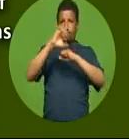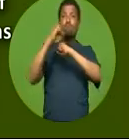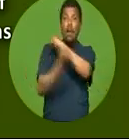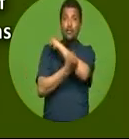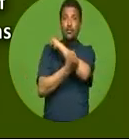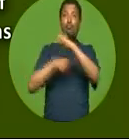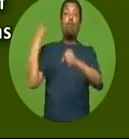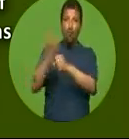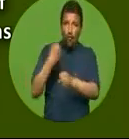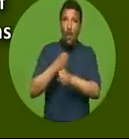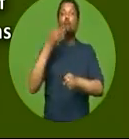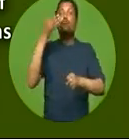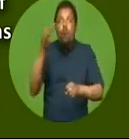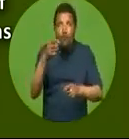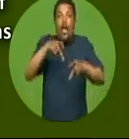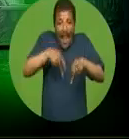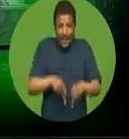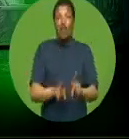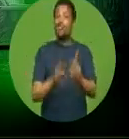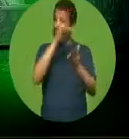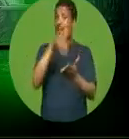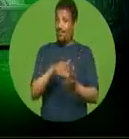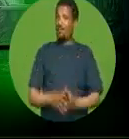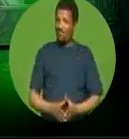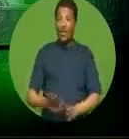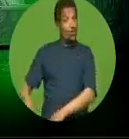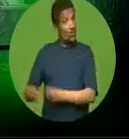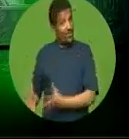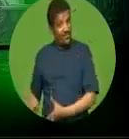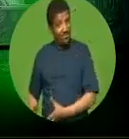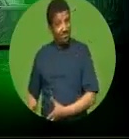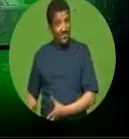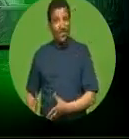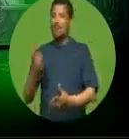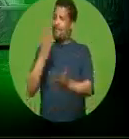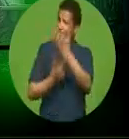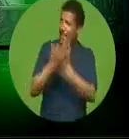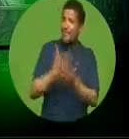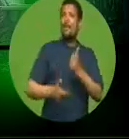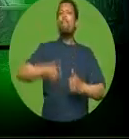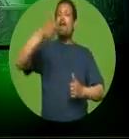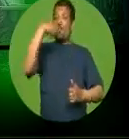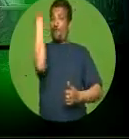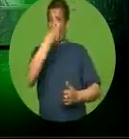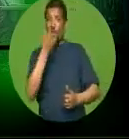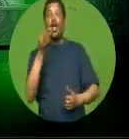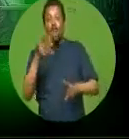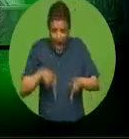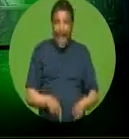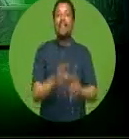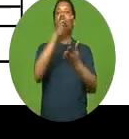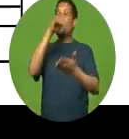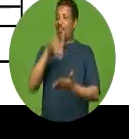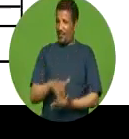the performance of the agricultural sector. Students, let's discuss the main features of the